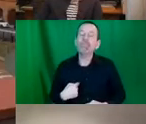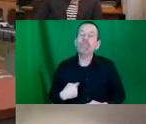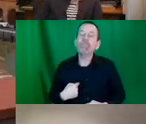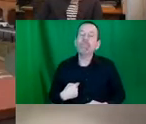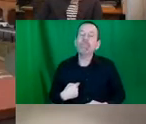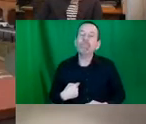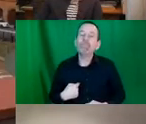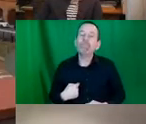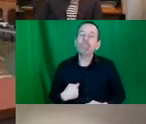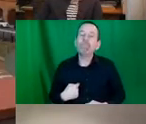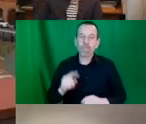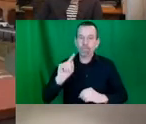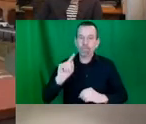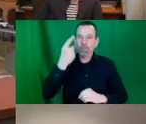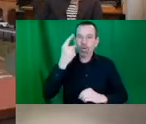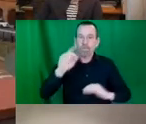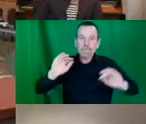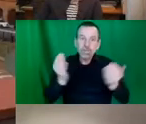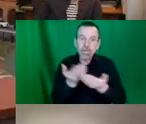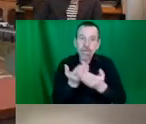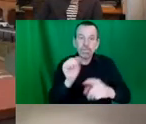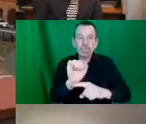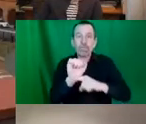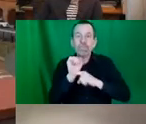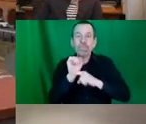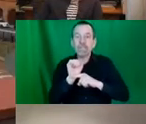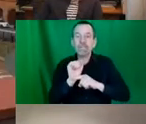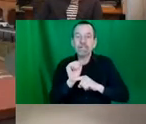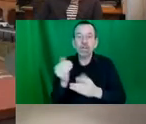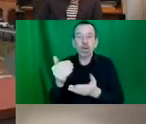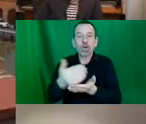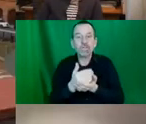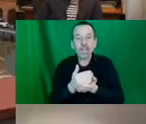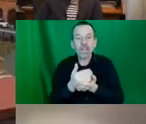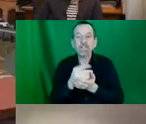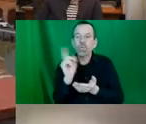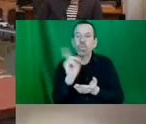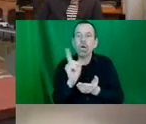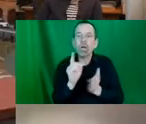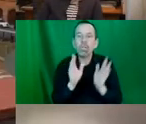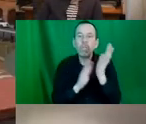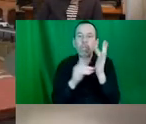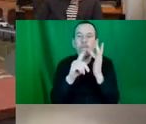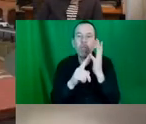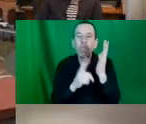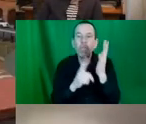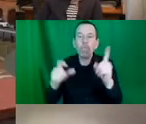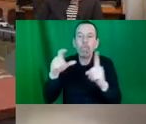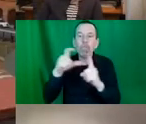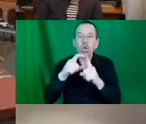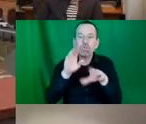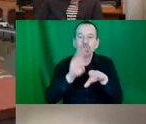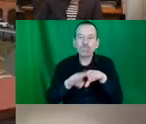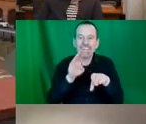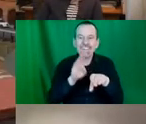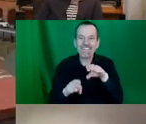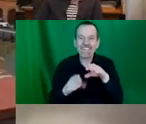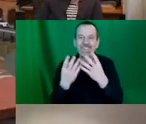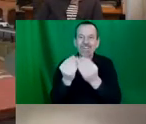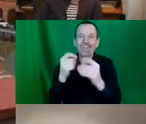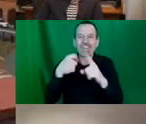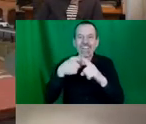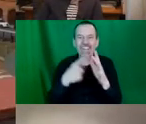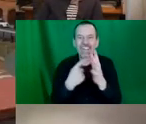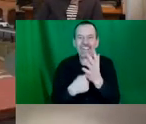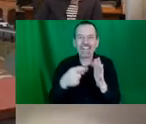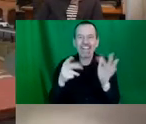My first introduction to preventive conservation at the BL was through mold awareness training led by the wonderful Karen. I was able to put this into